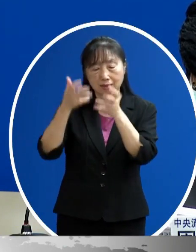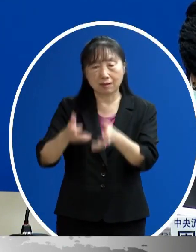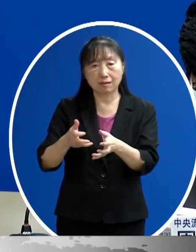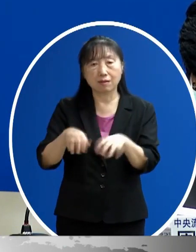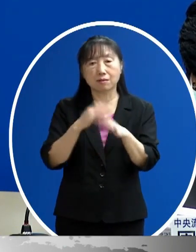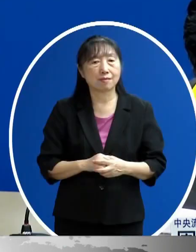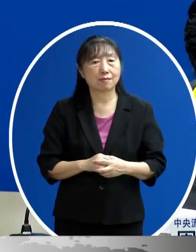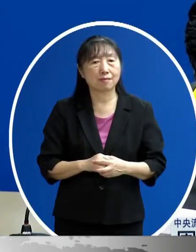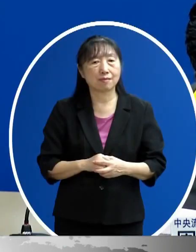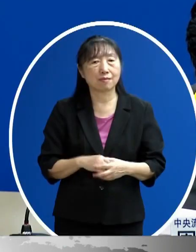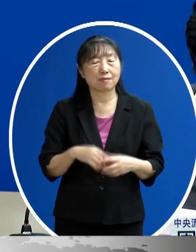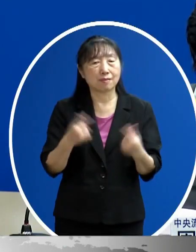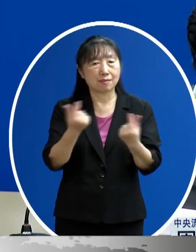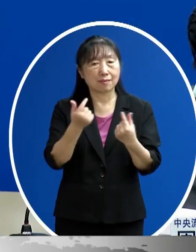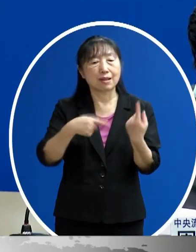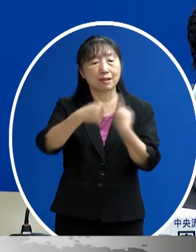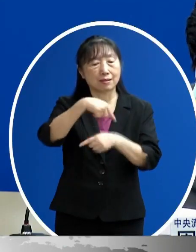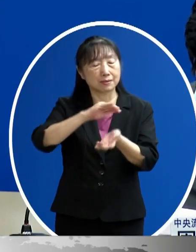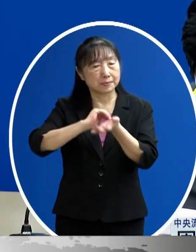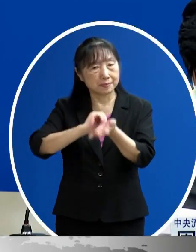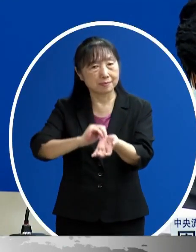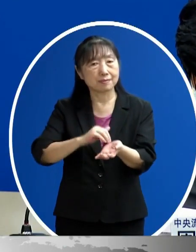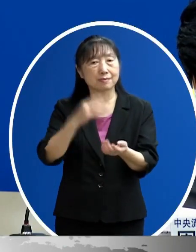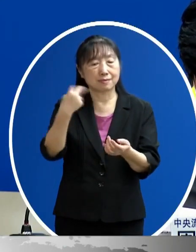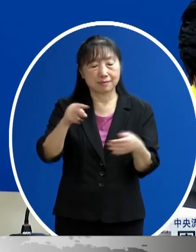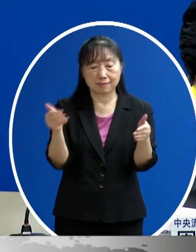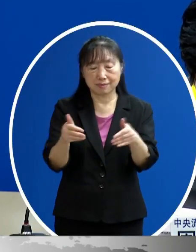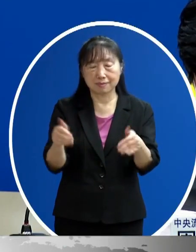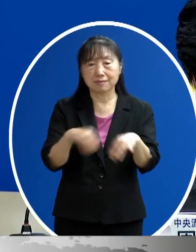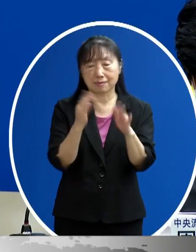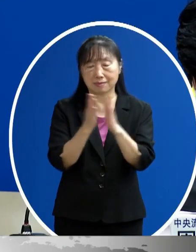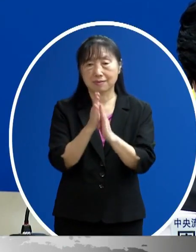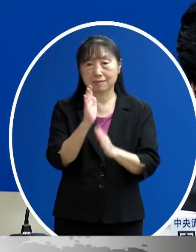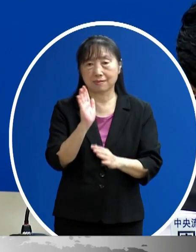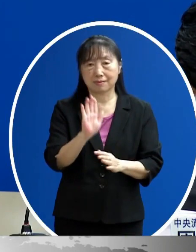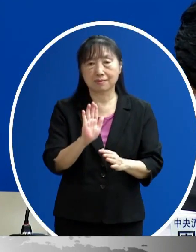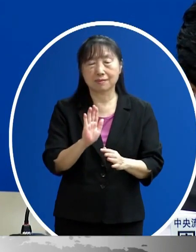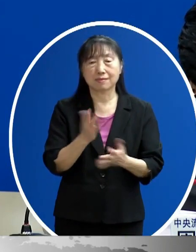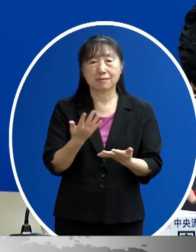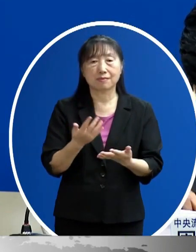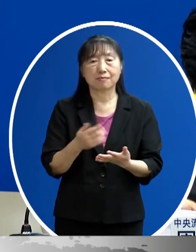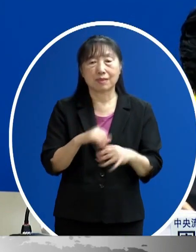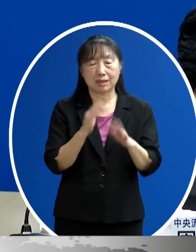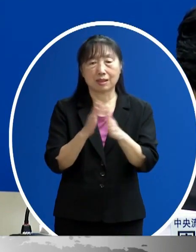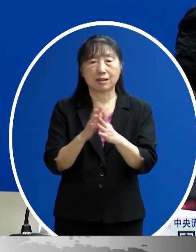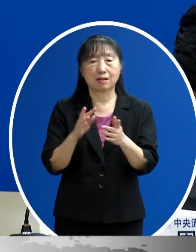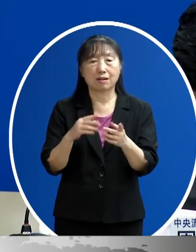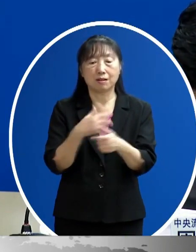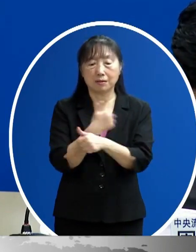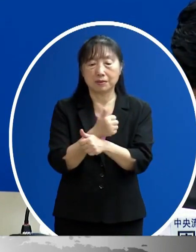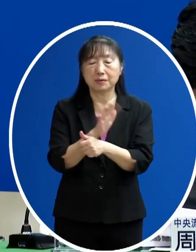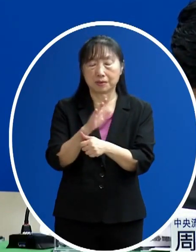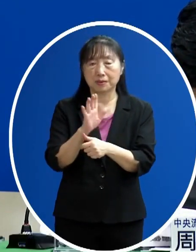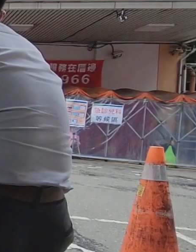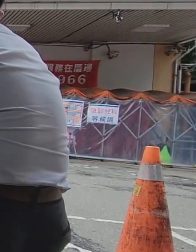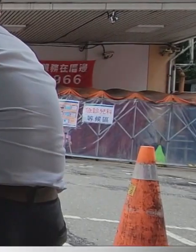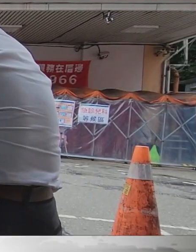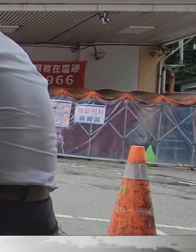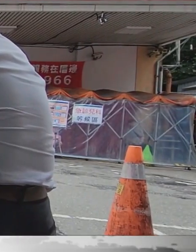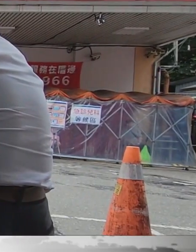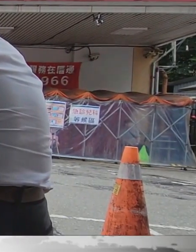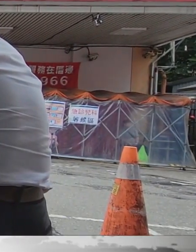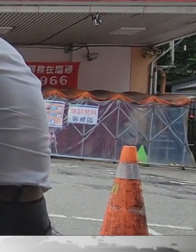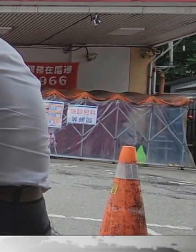deaths announced today. So far, 10 children have developed encephalitis. Overall, they are recovering from their symptoms. Now, we have